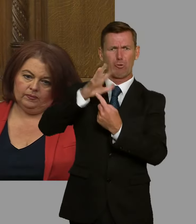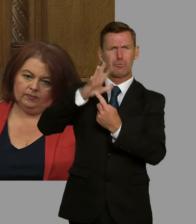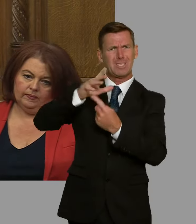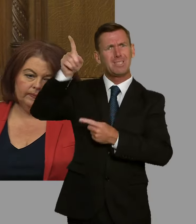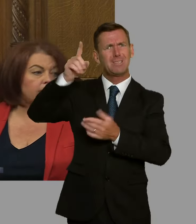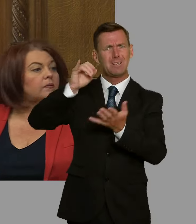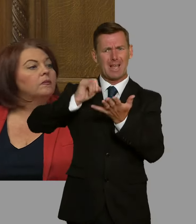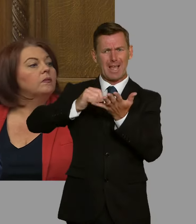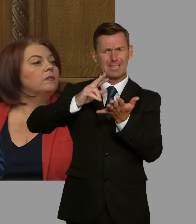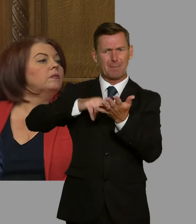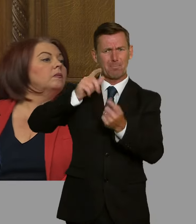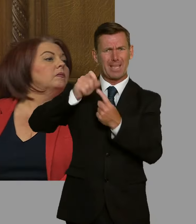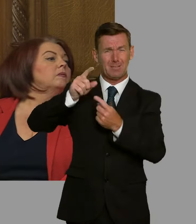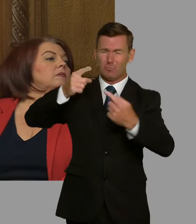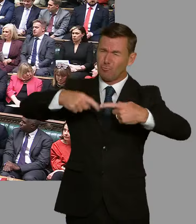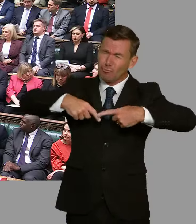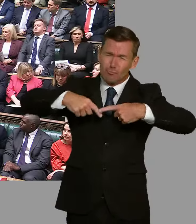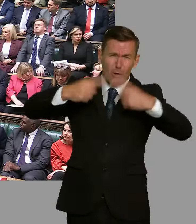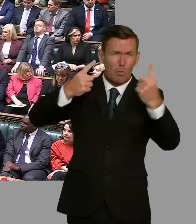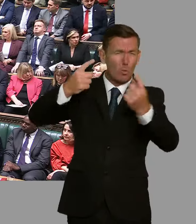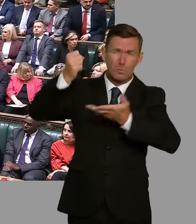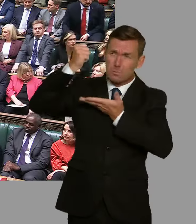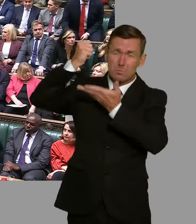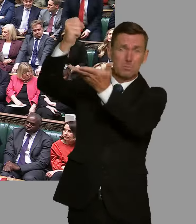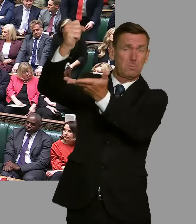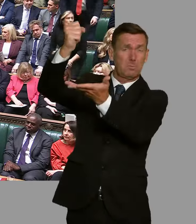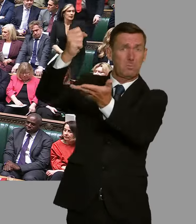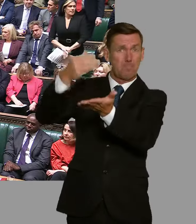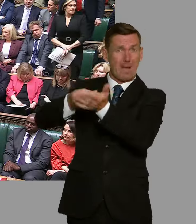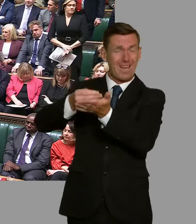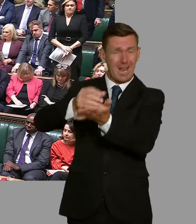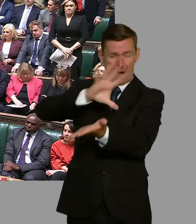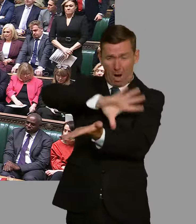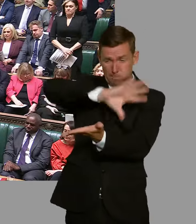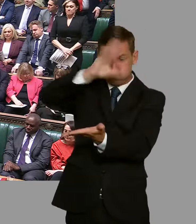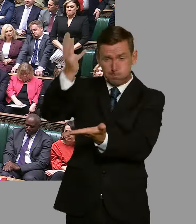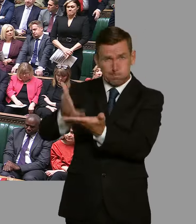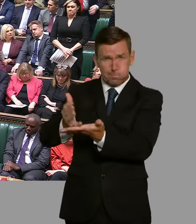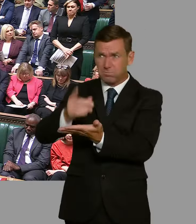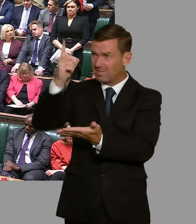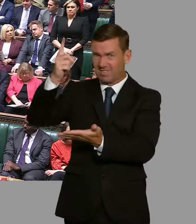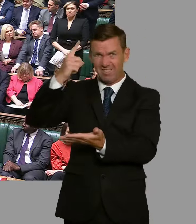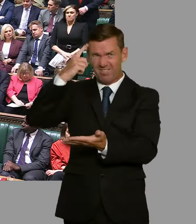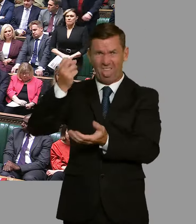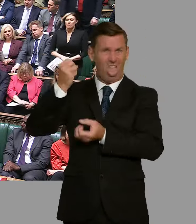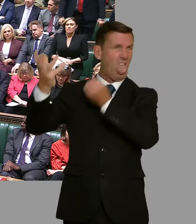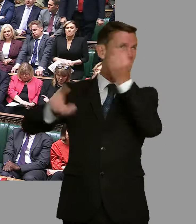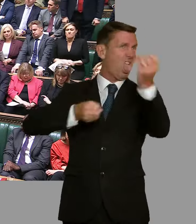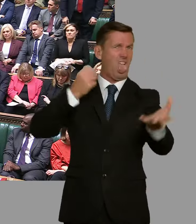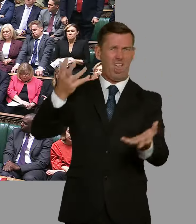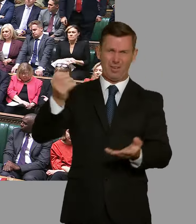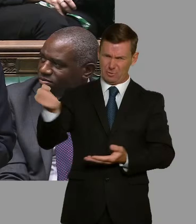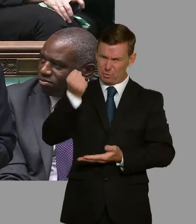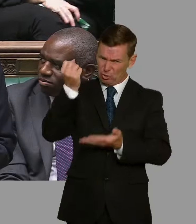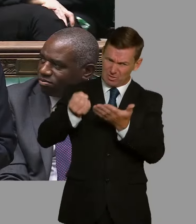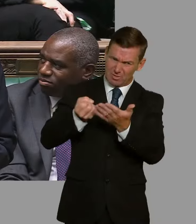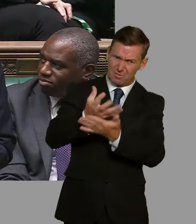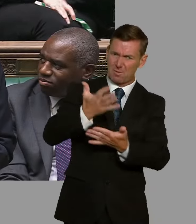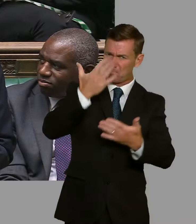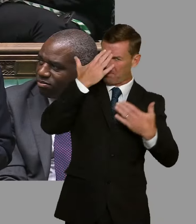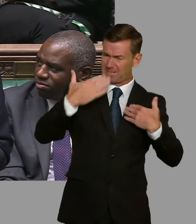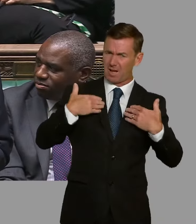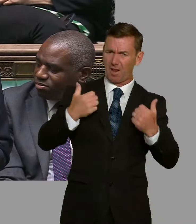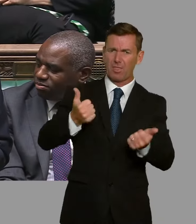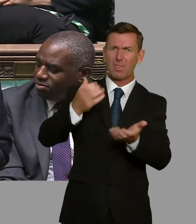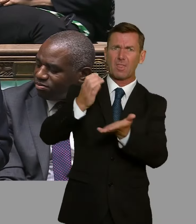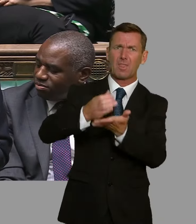Labour MPs won for Scotland? Prime Minister. What my honourable friend describes is how health services in Scotland are utterly